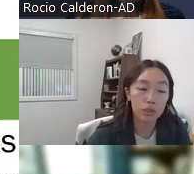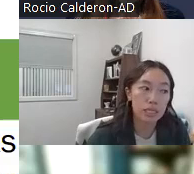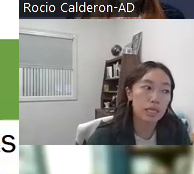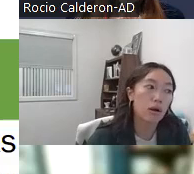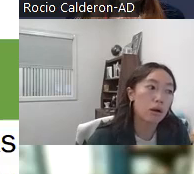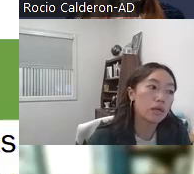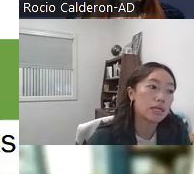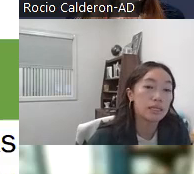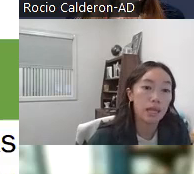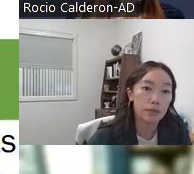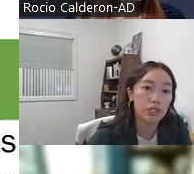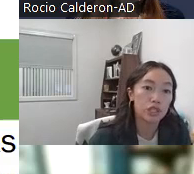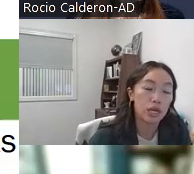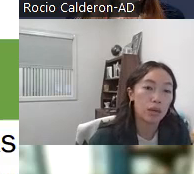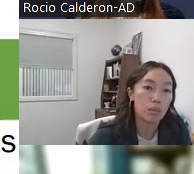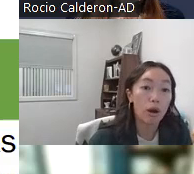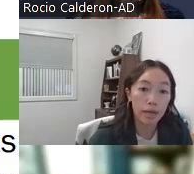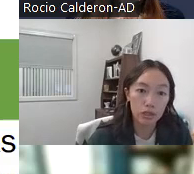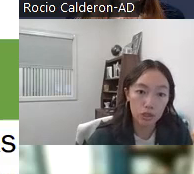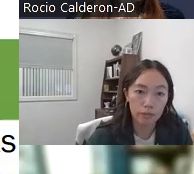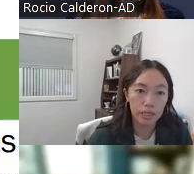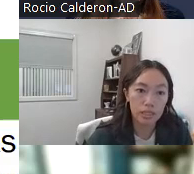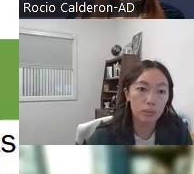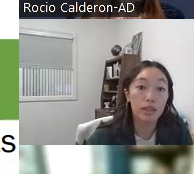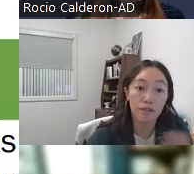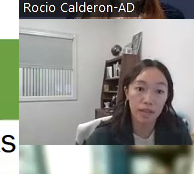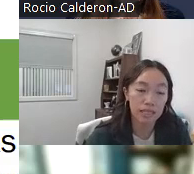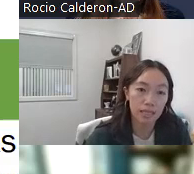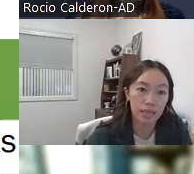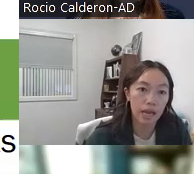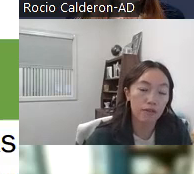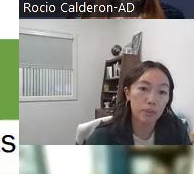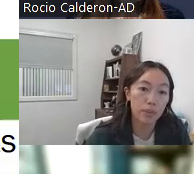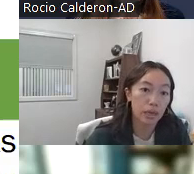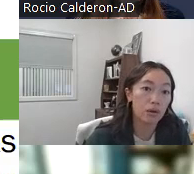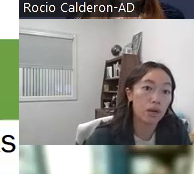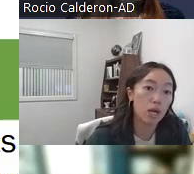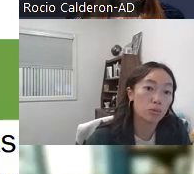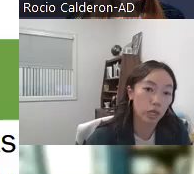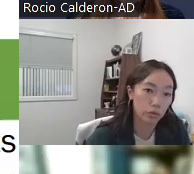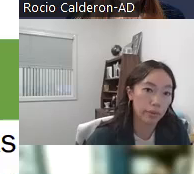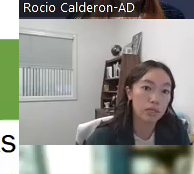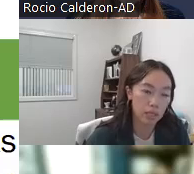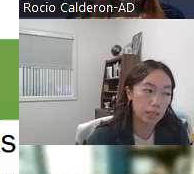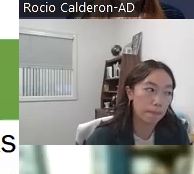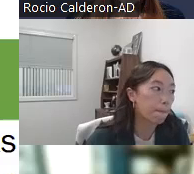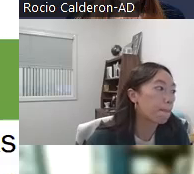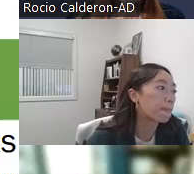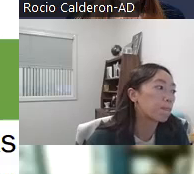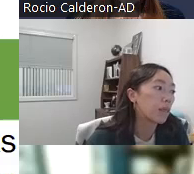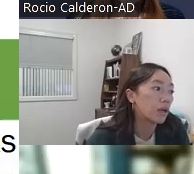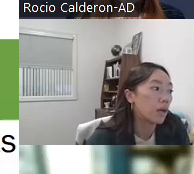what opportunities there are to leverage our CERT funds with the findings that they had from their truck reroute